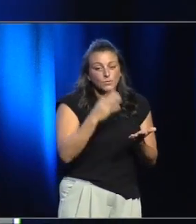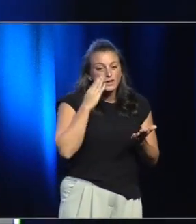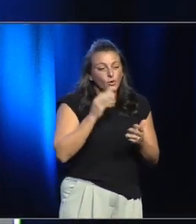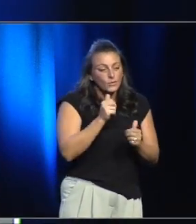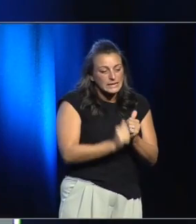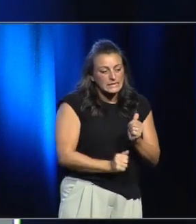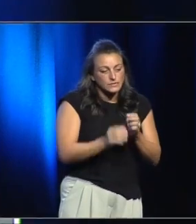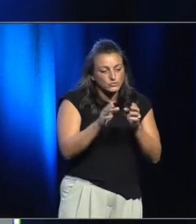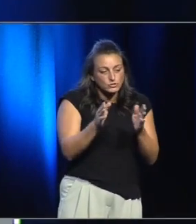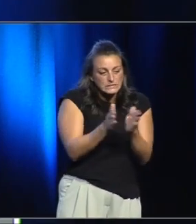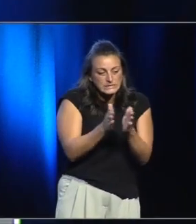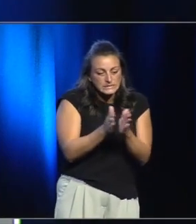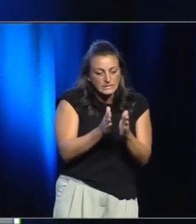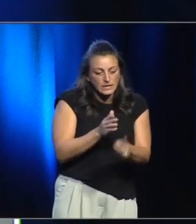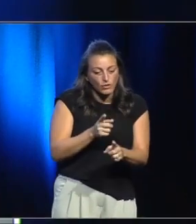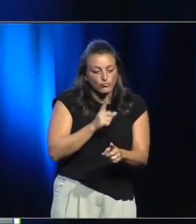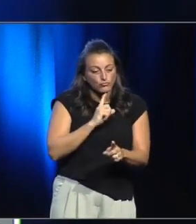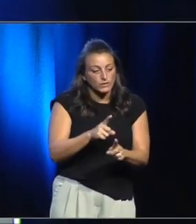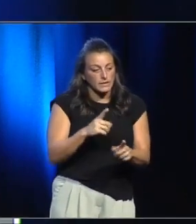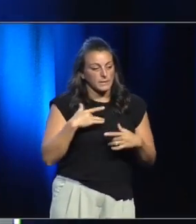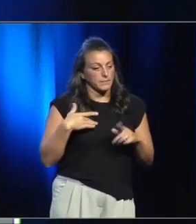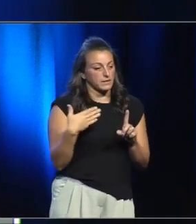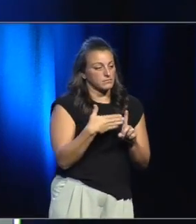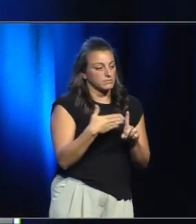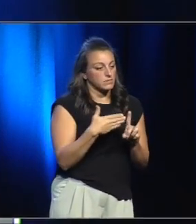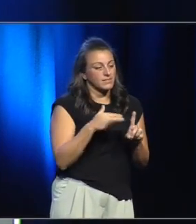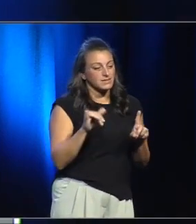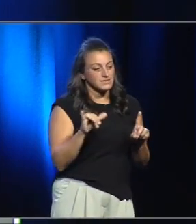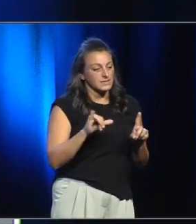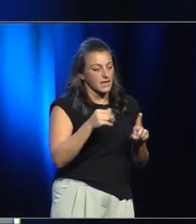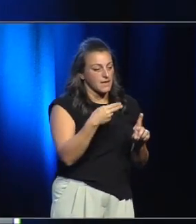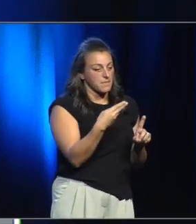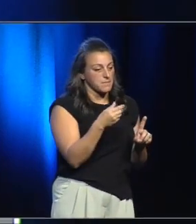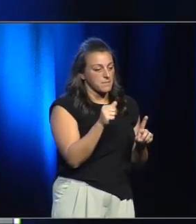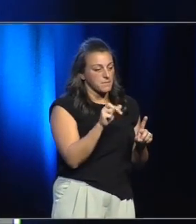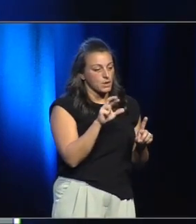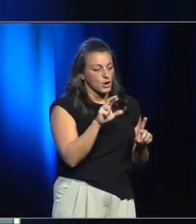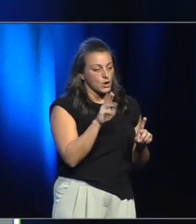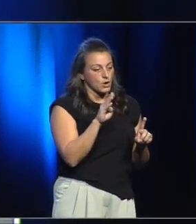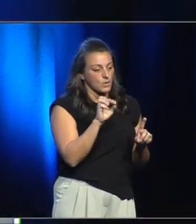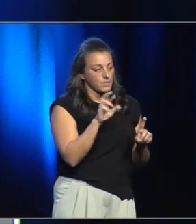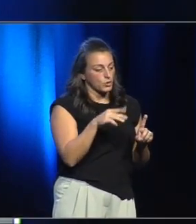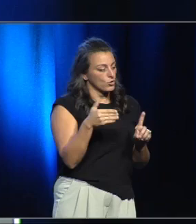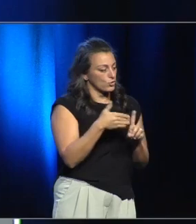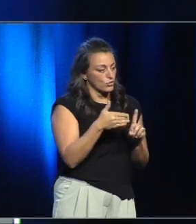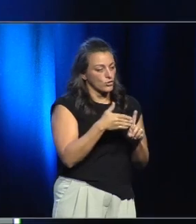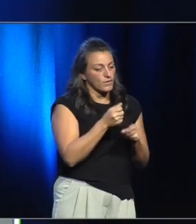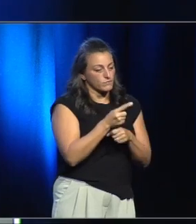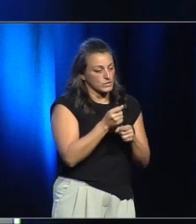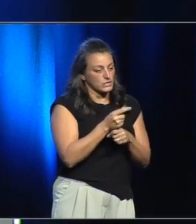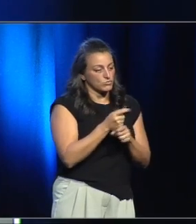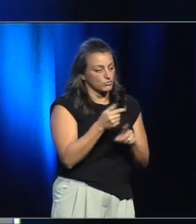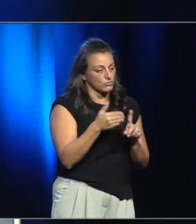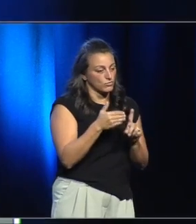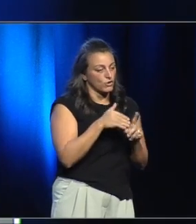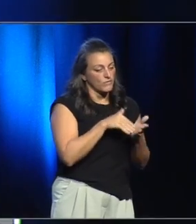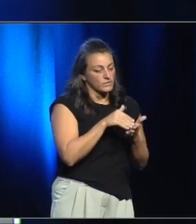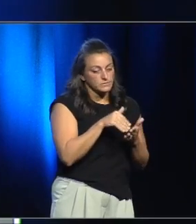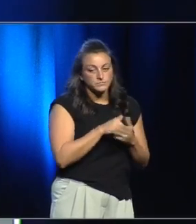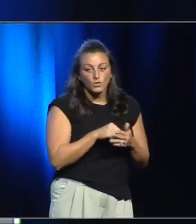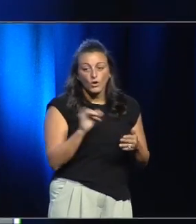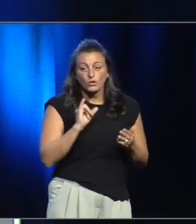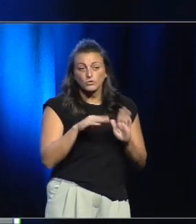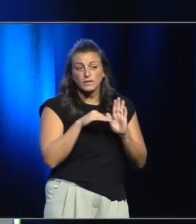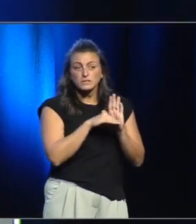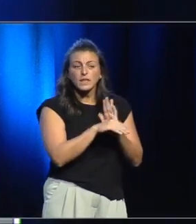seals are really highly site-specific, so they'll keep going back to the same location all the time. And it's interesting also that the decline is actually